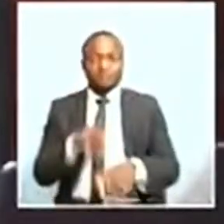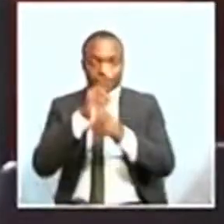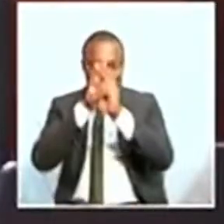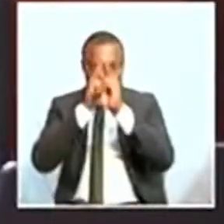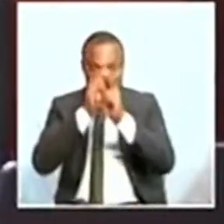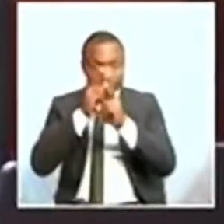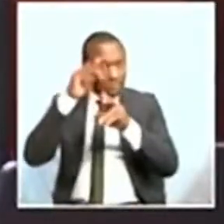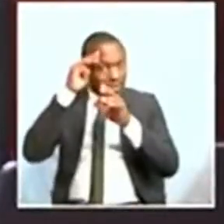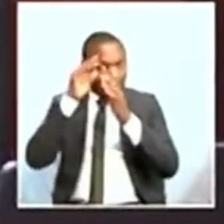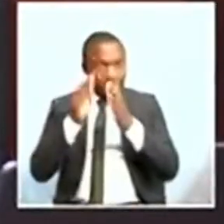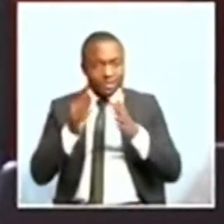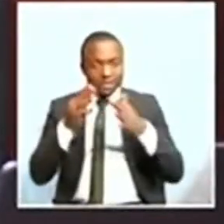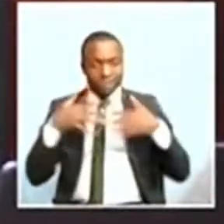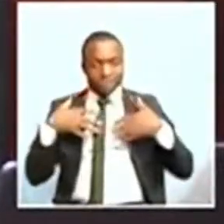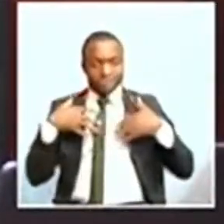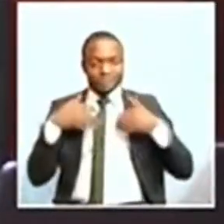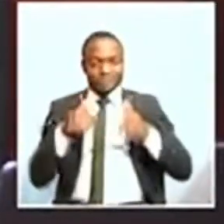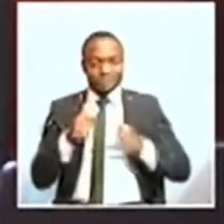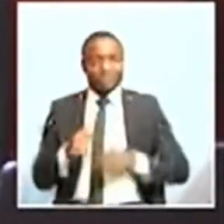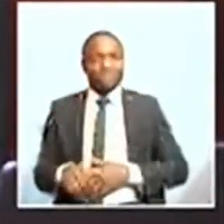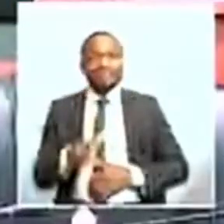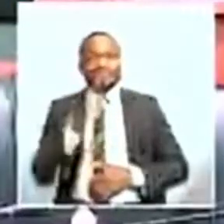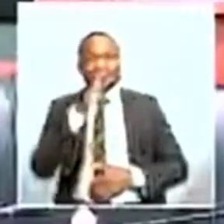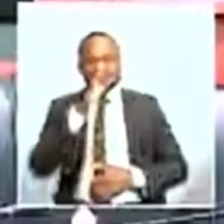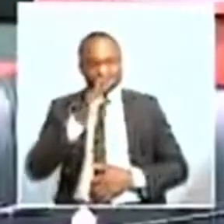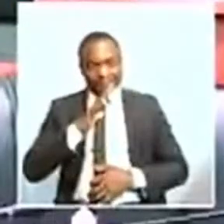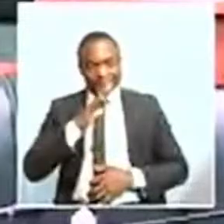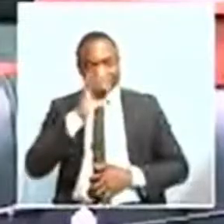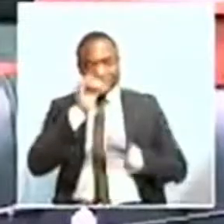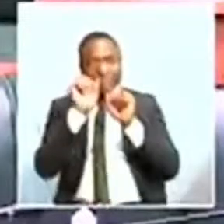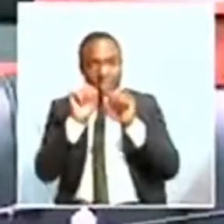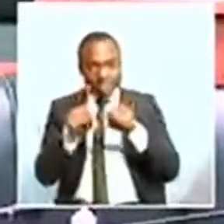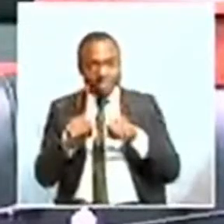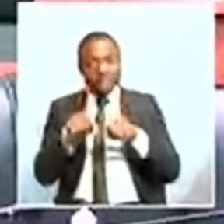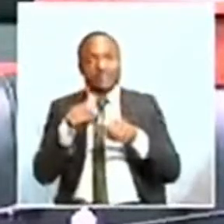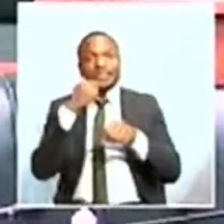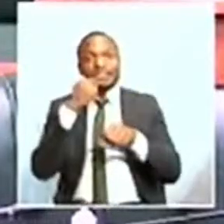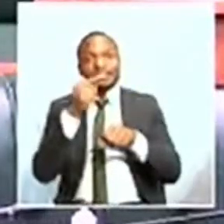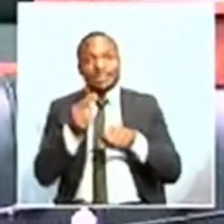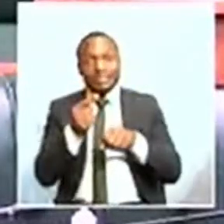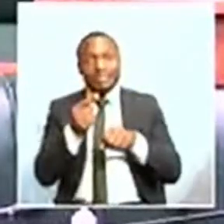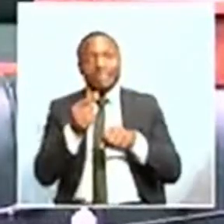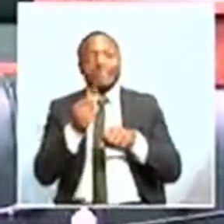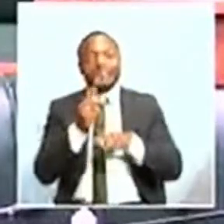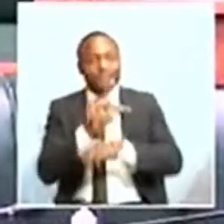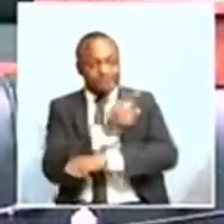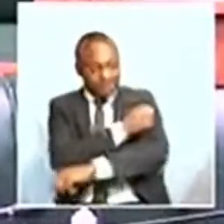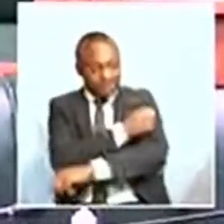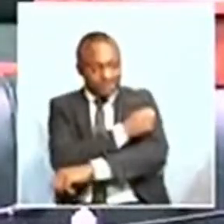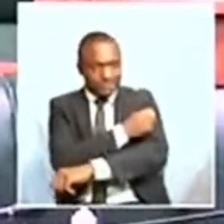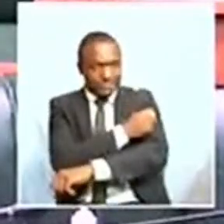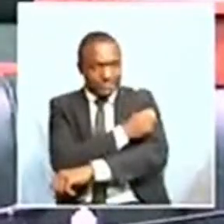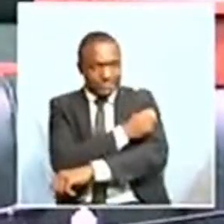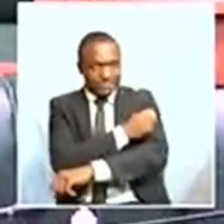Honorable Minister of Health. Madam Speaker, let me correct the impression. I said vaccine.